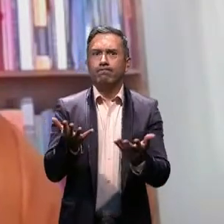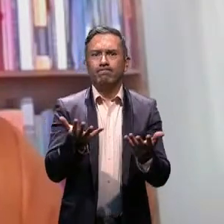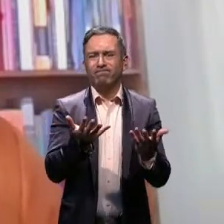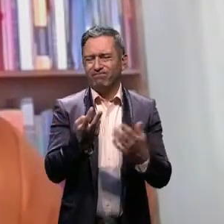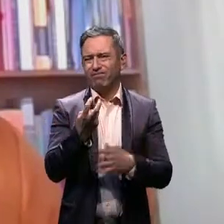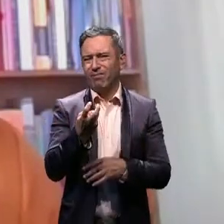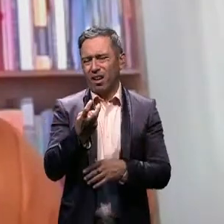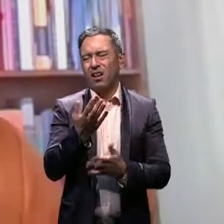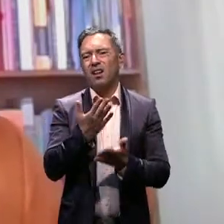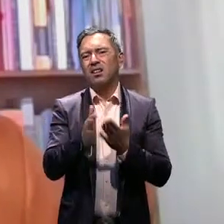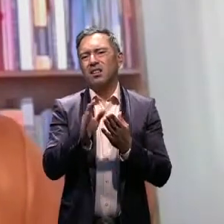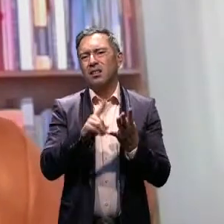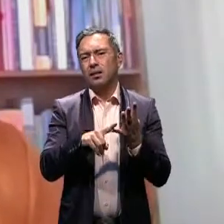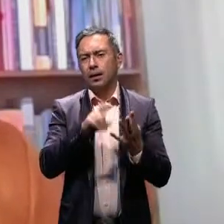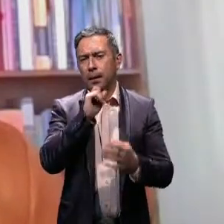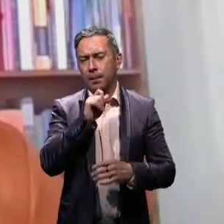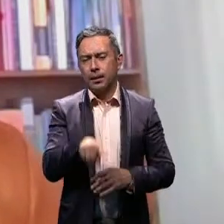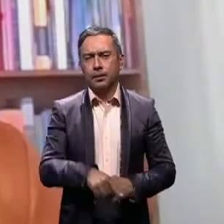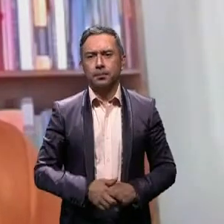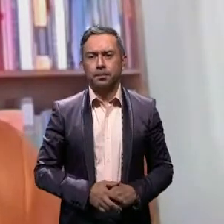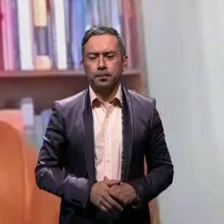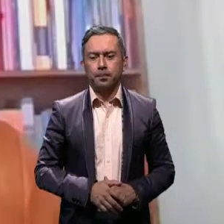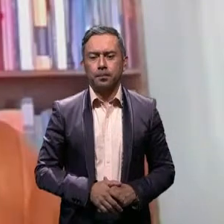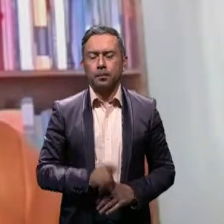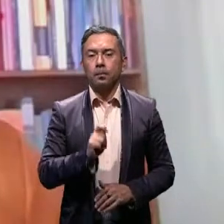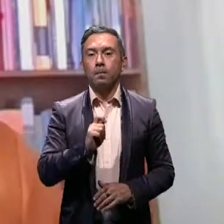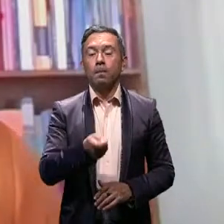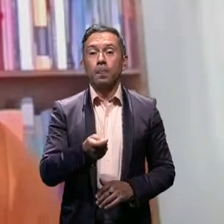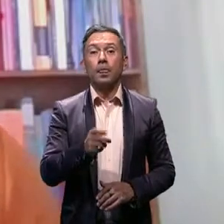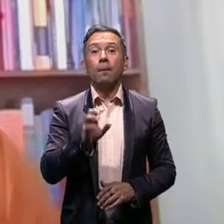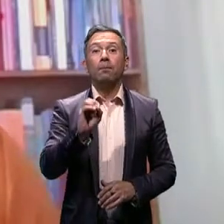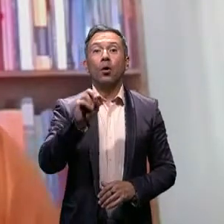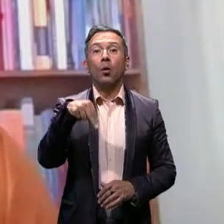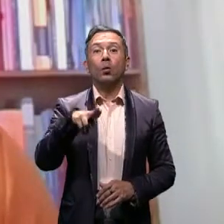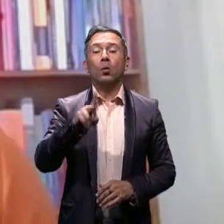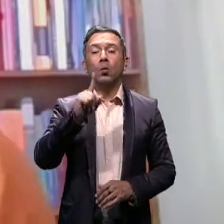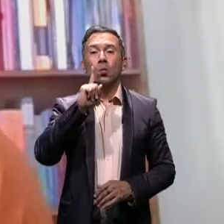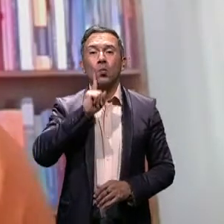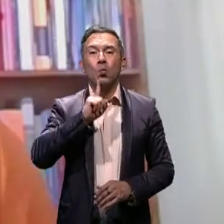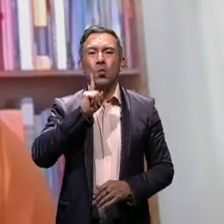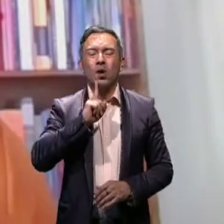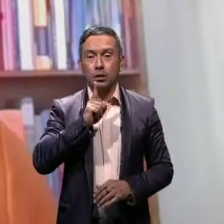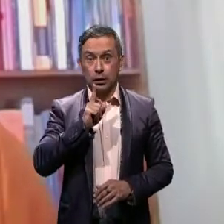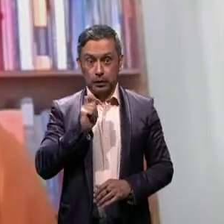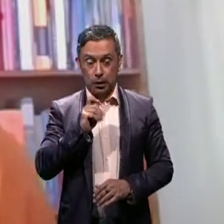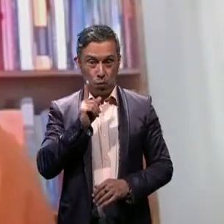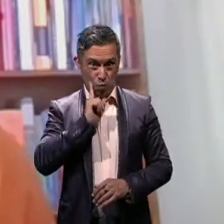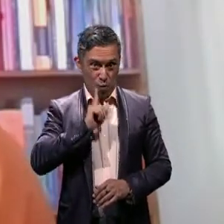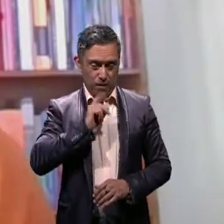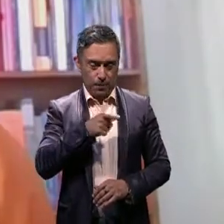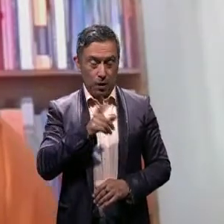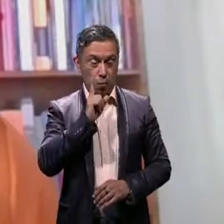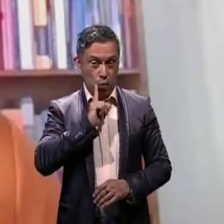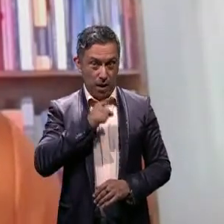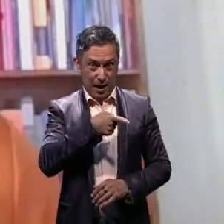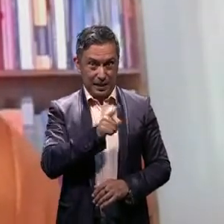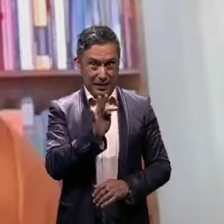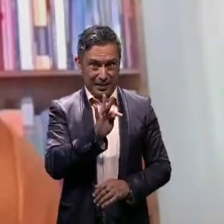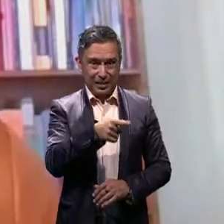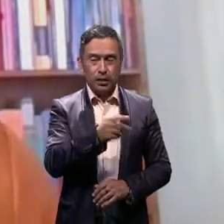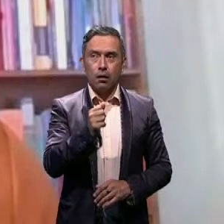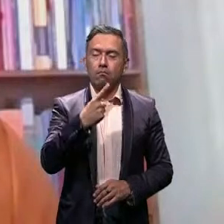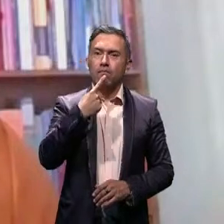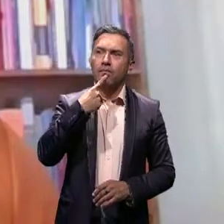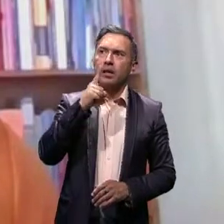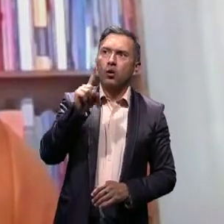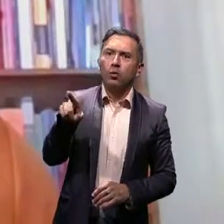and to also approach what it means for a woman to make a report in terms